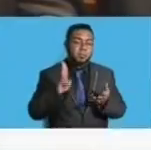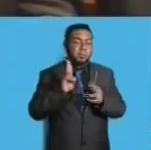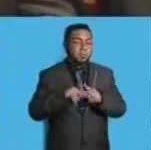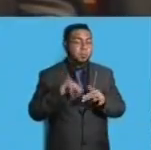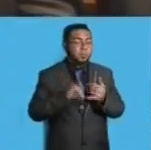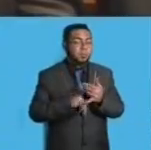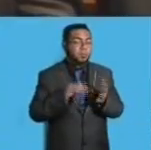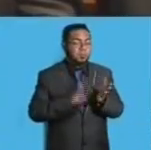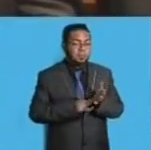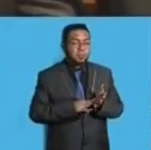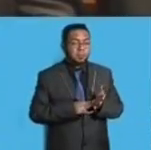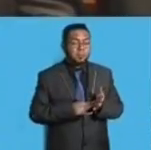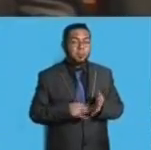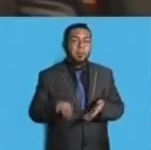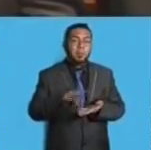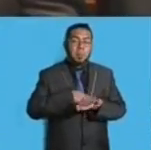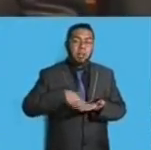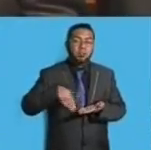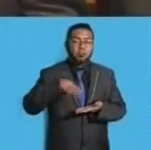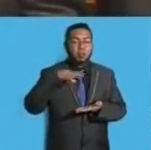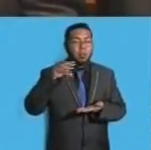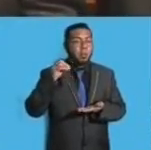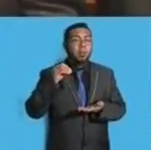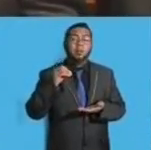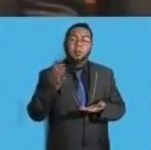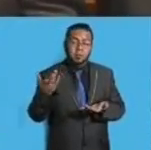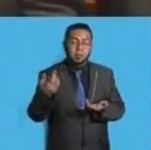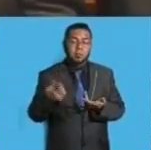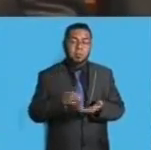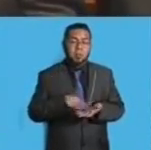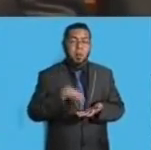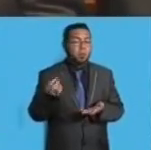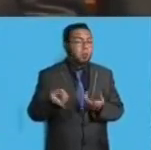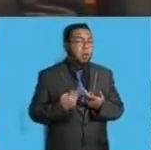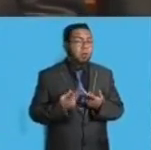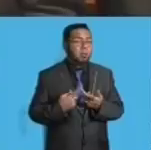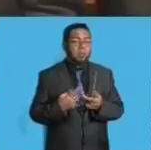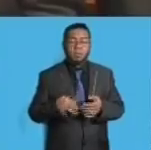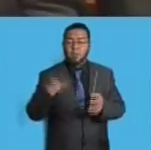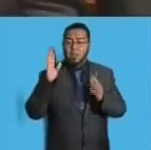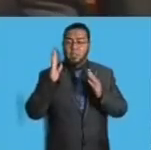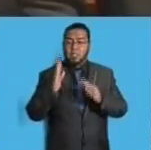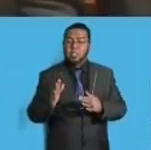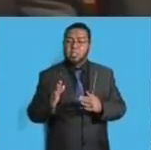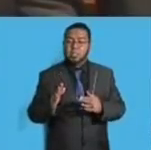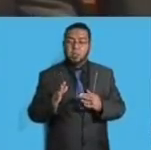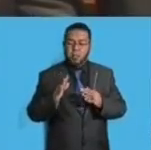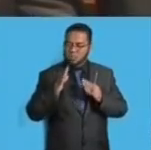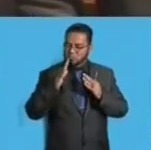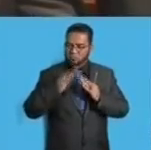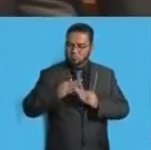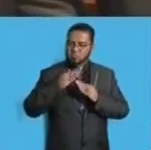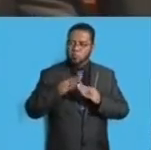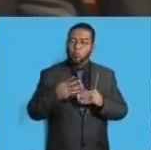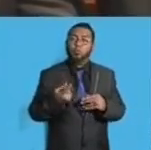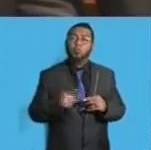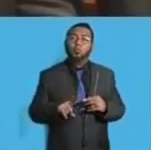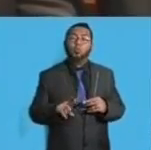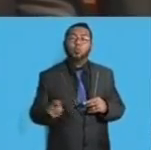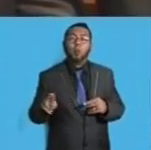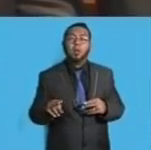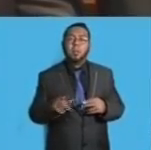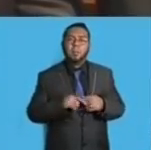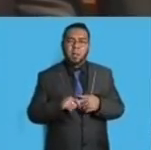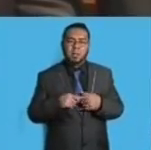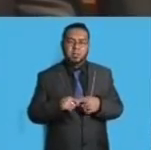of Micronesia, Republic of the Marshalls and Palau have reportedly banned single-use plastic, Madam Speaker. Fiji, the